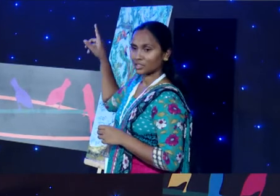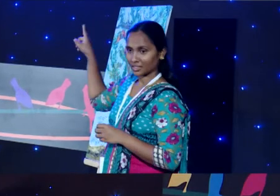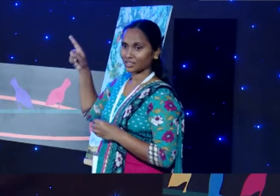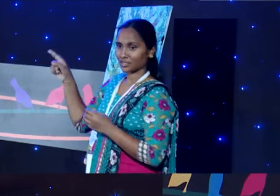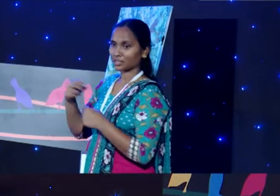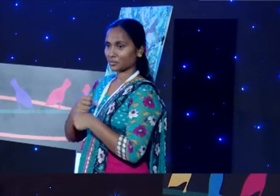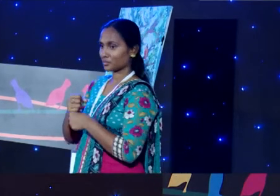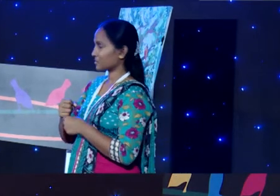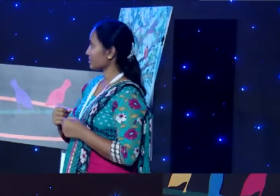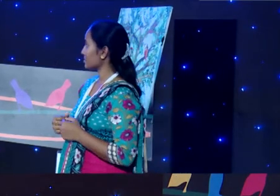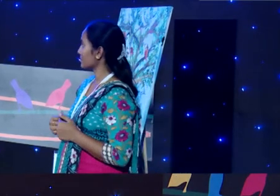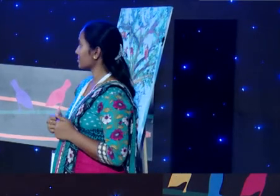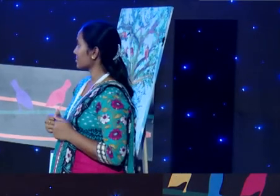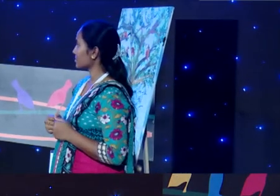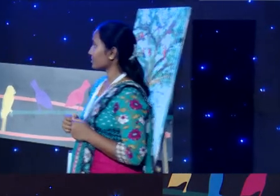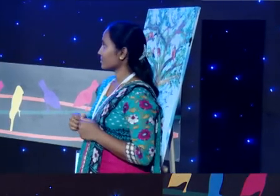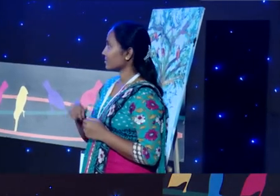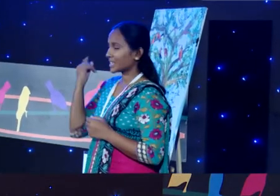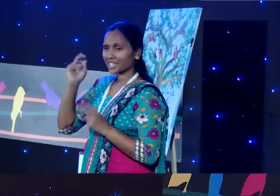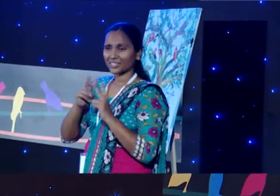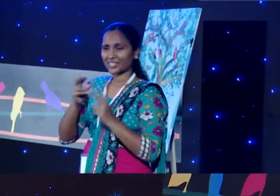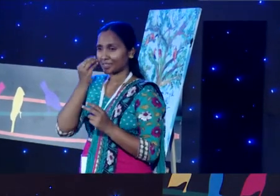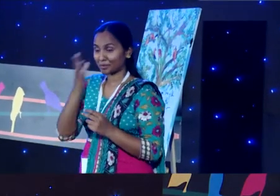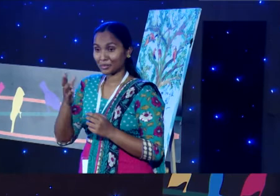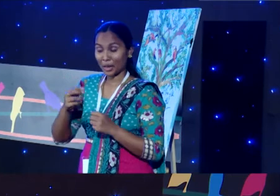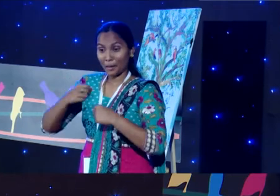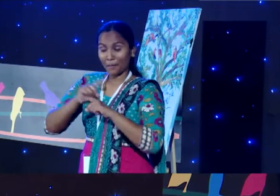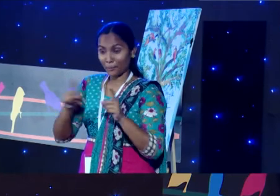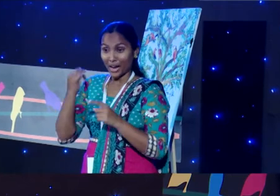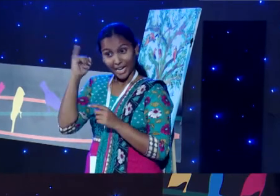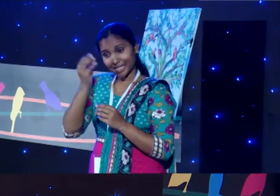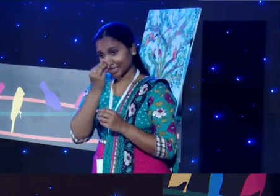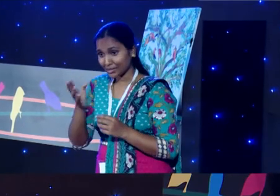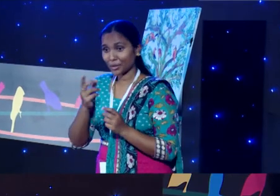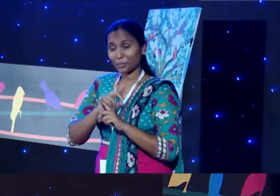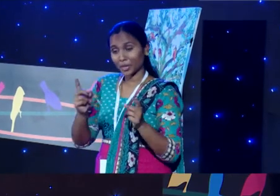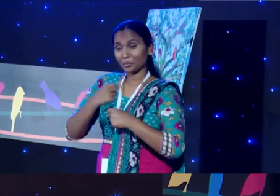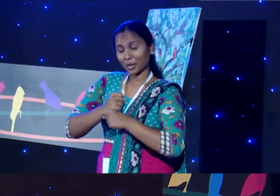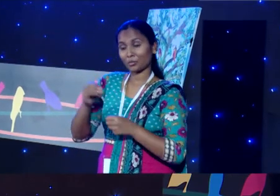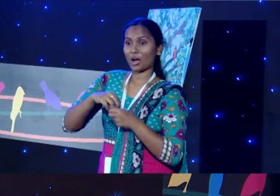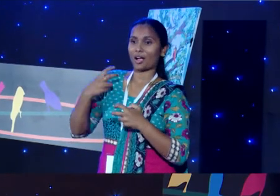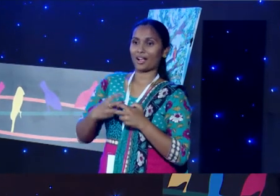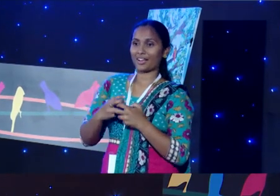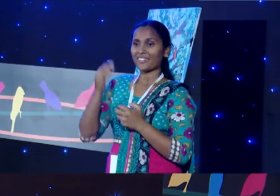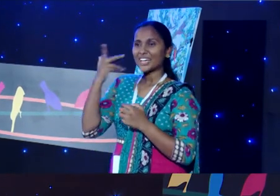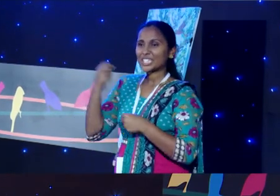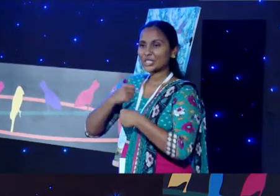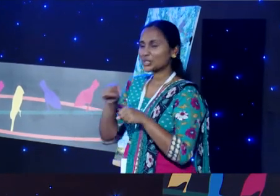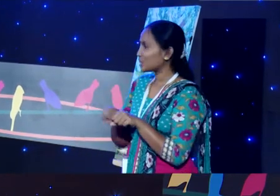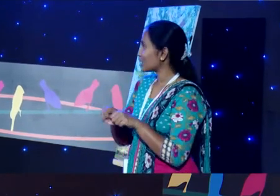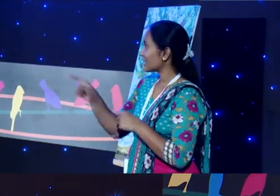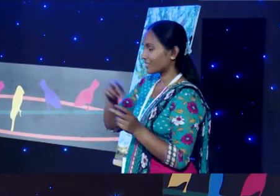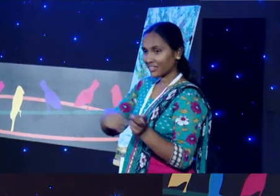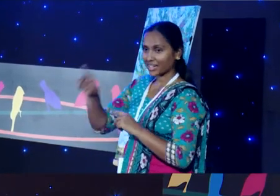computation and everything. So the idea is simple, making a shoe talk to you. And why a shoe? So I went back to my